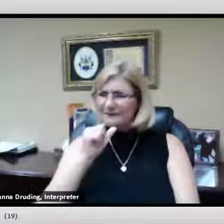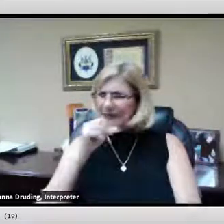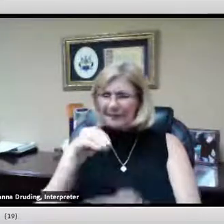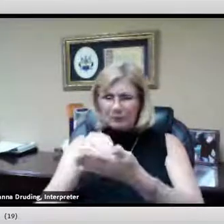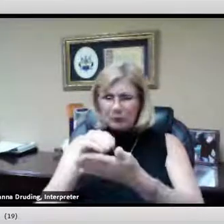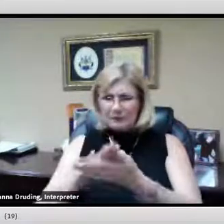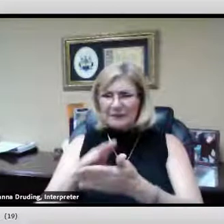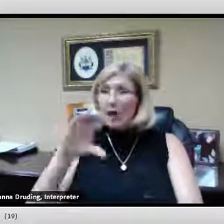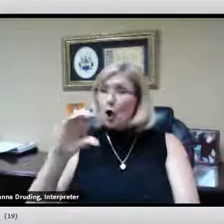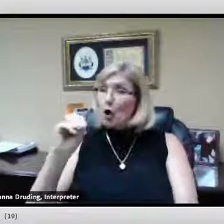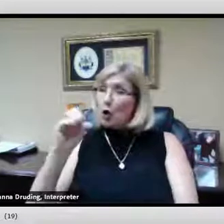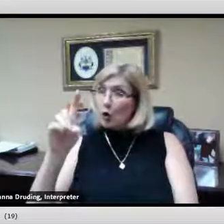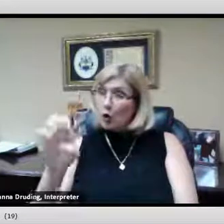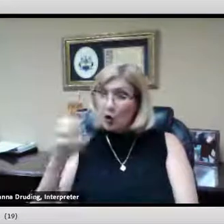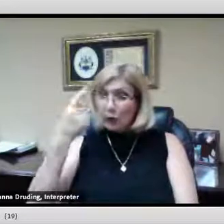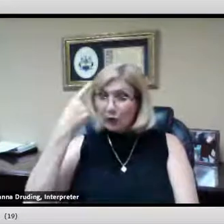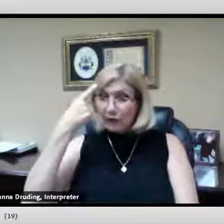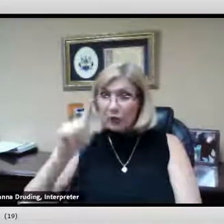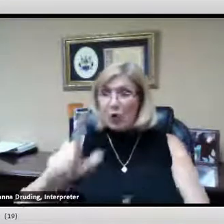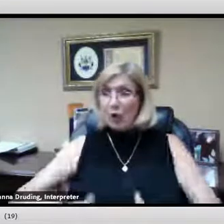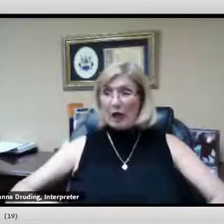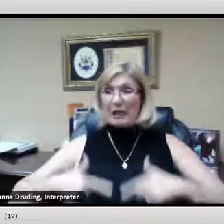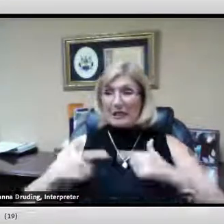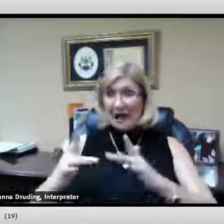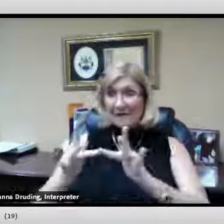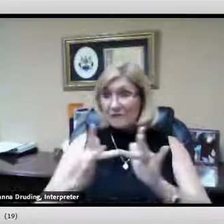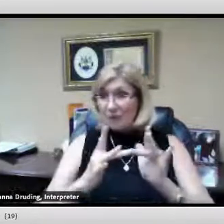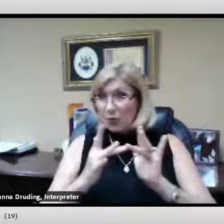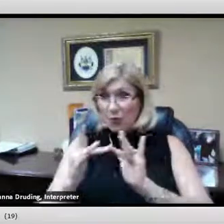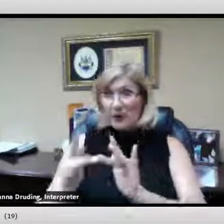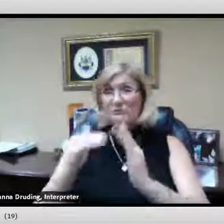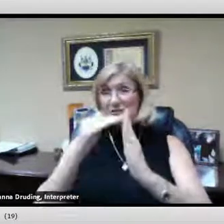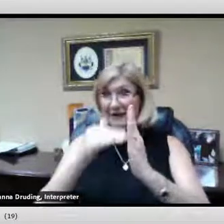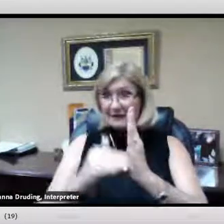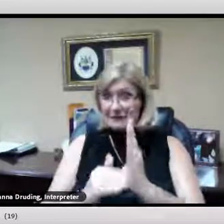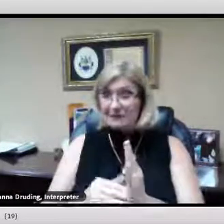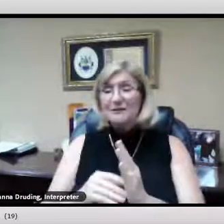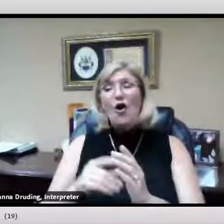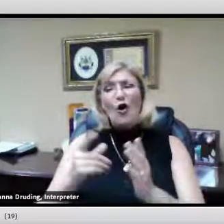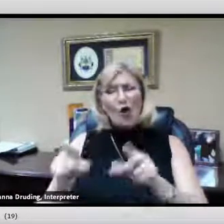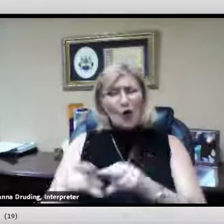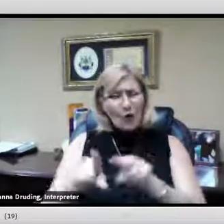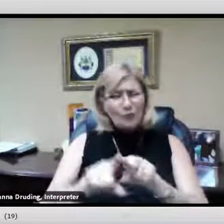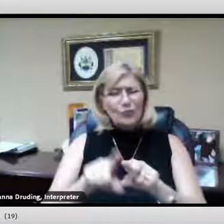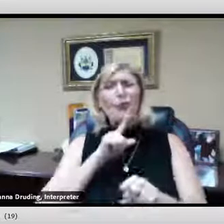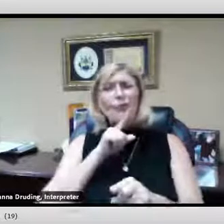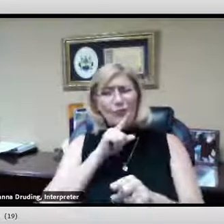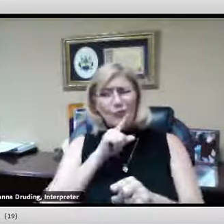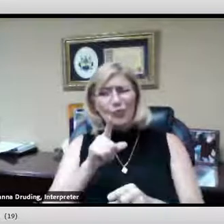the Code for Lib website and listserv, also a very helpful resource. But